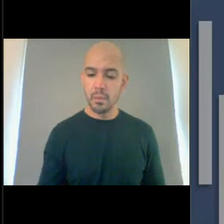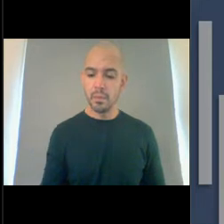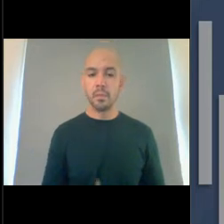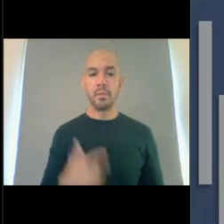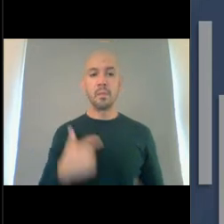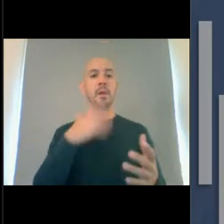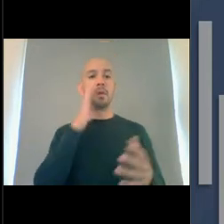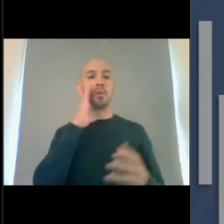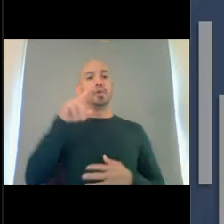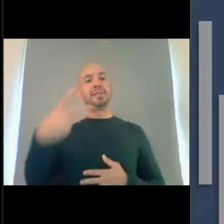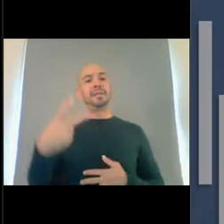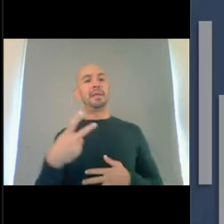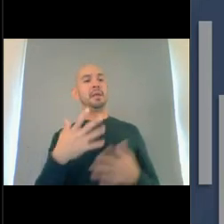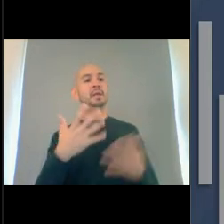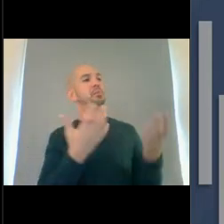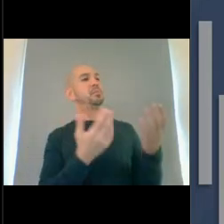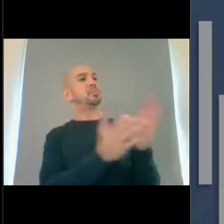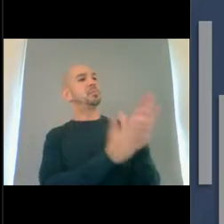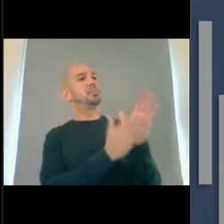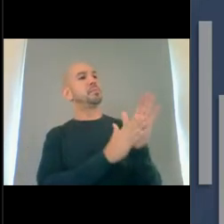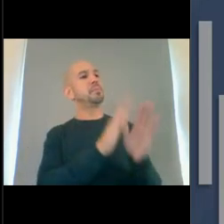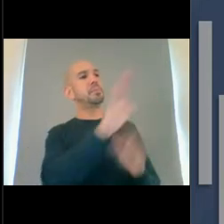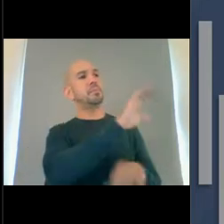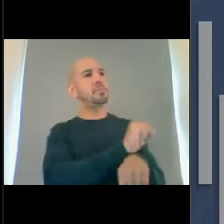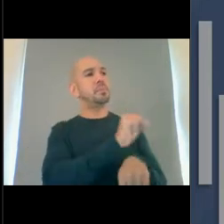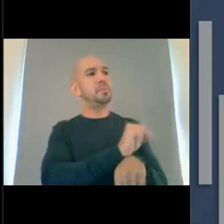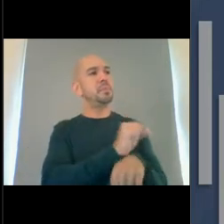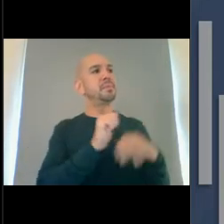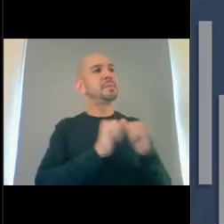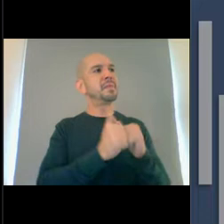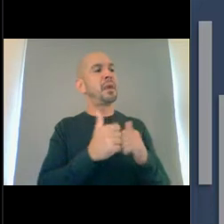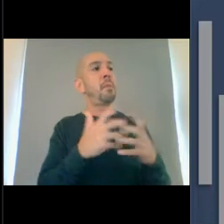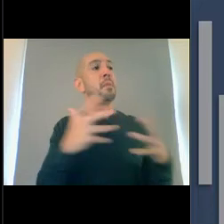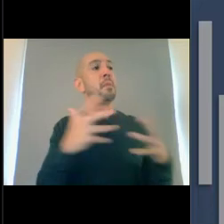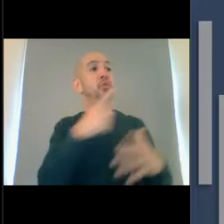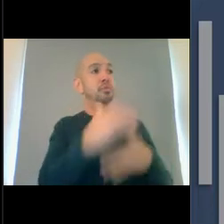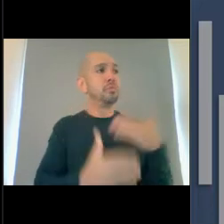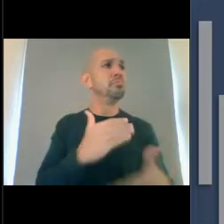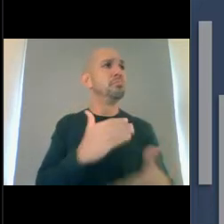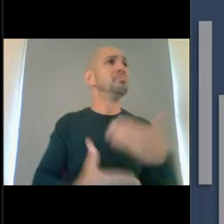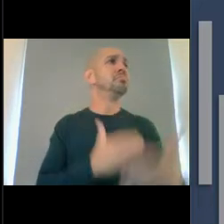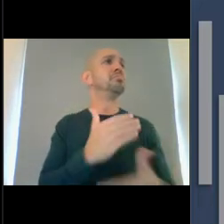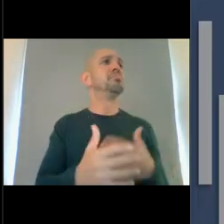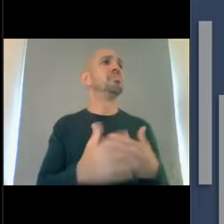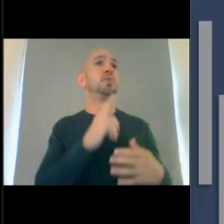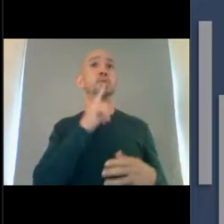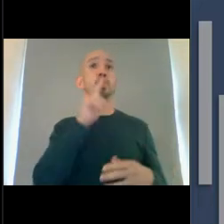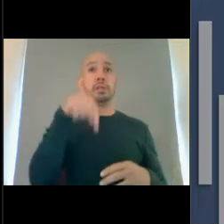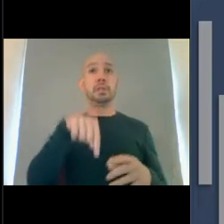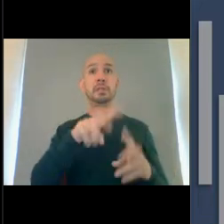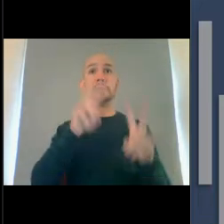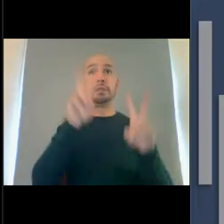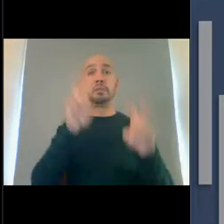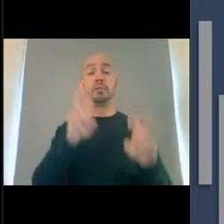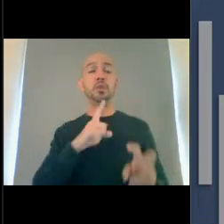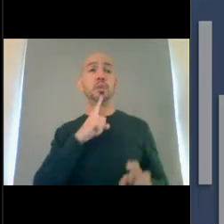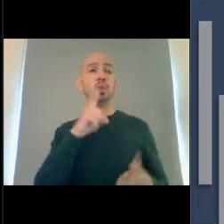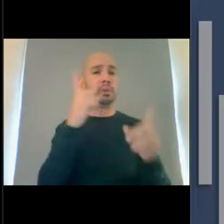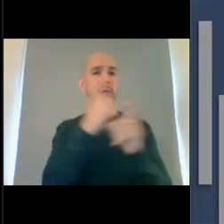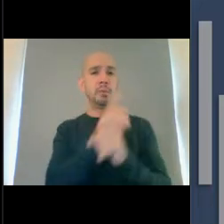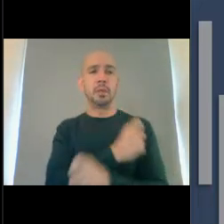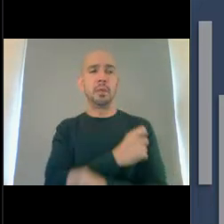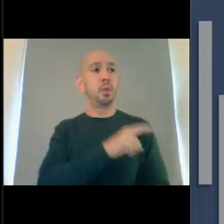and put into this and and how far you've gotten this how quickly and and how complicated a subject it is you're doing an absolutely outstanding job with